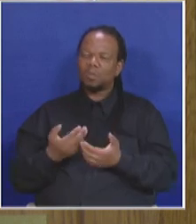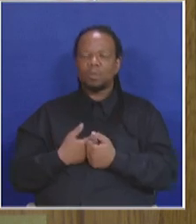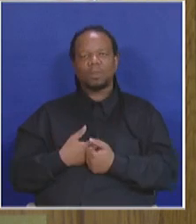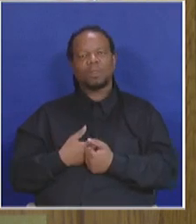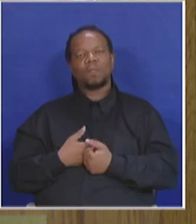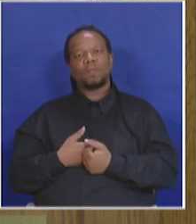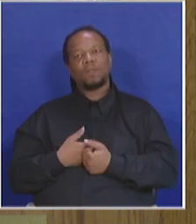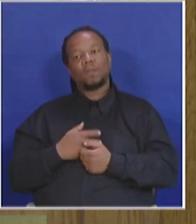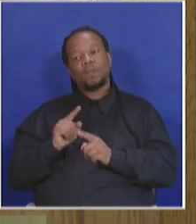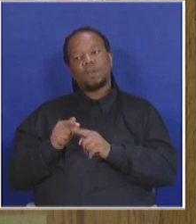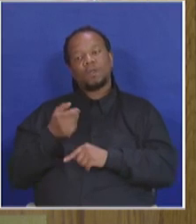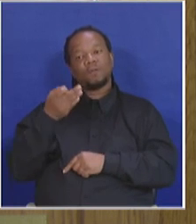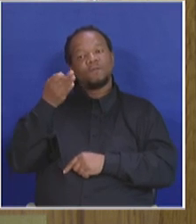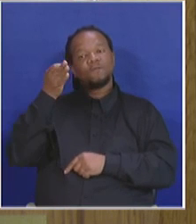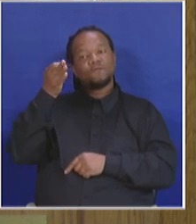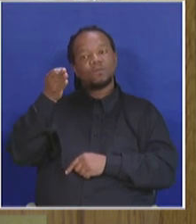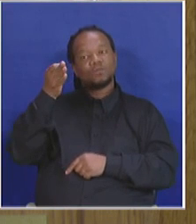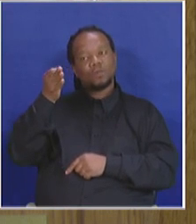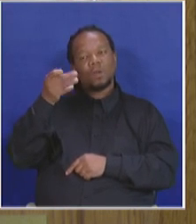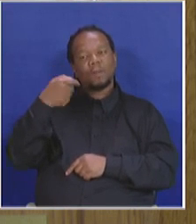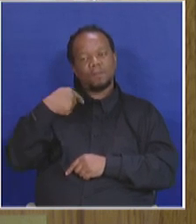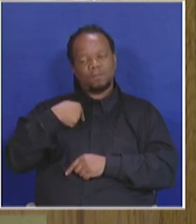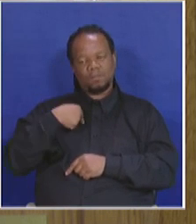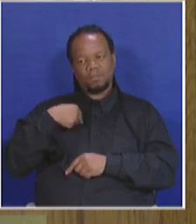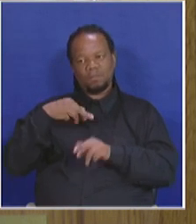in the future we will have the special delegates